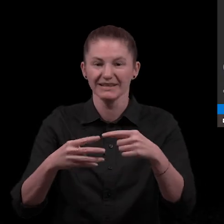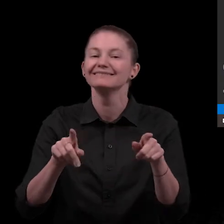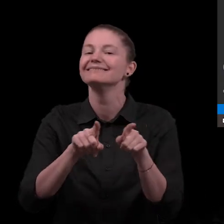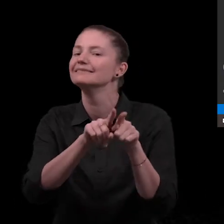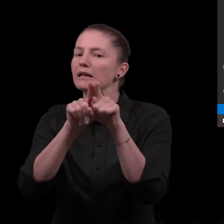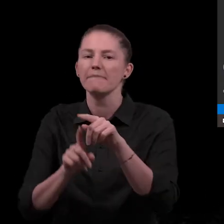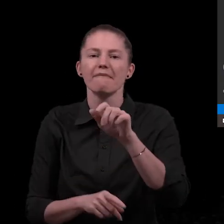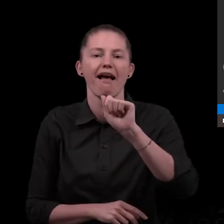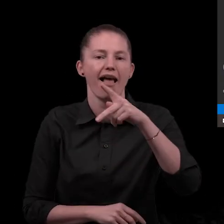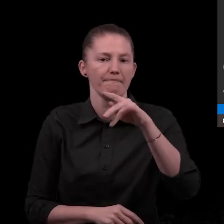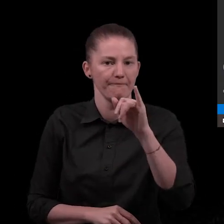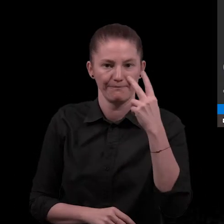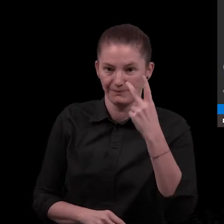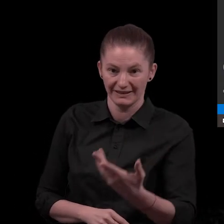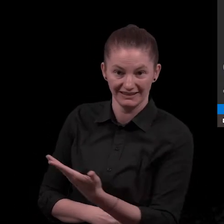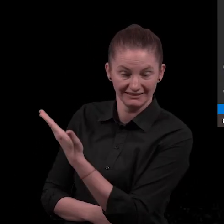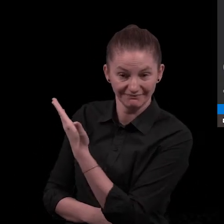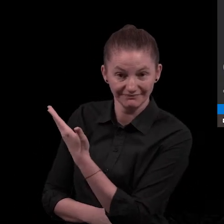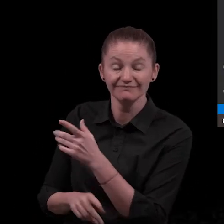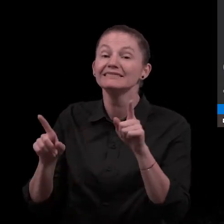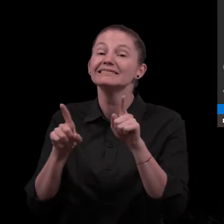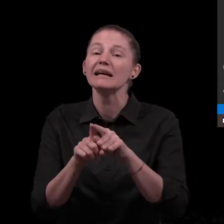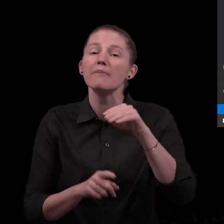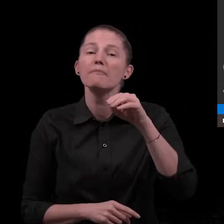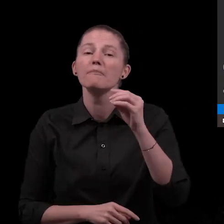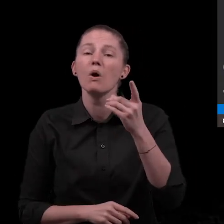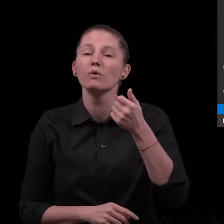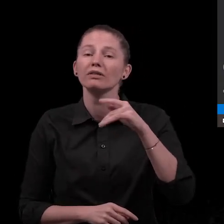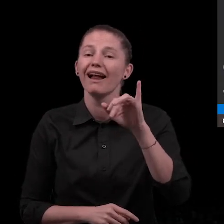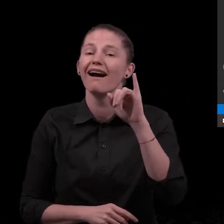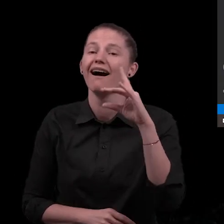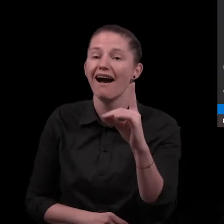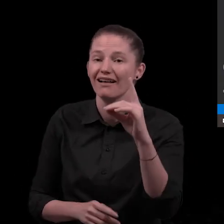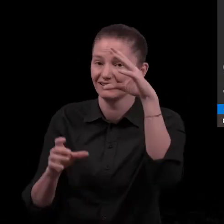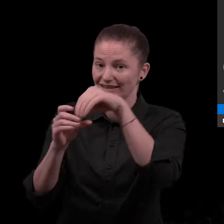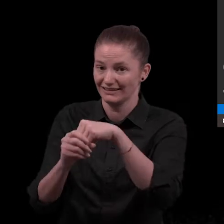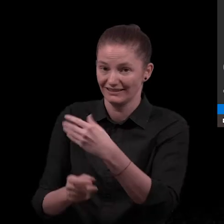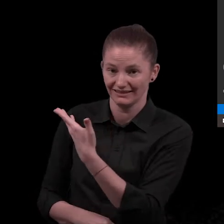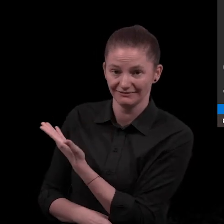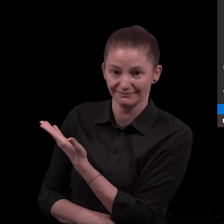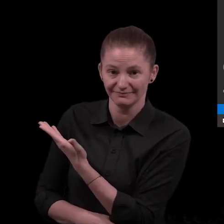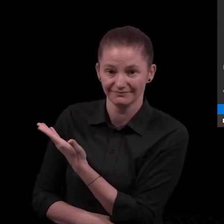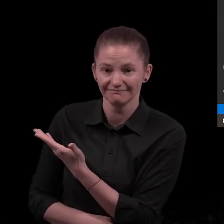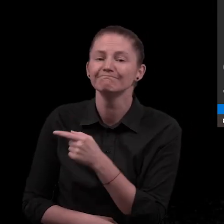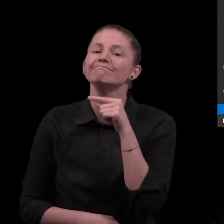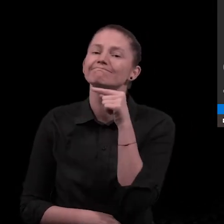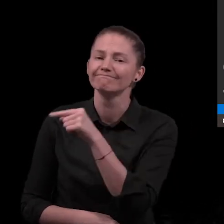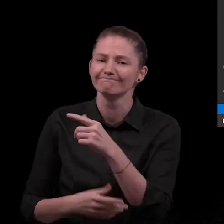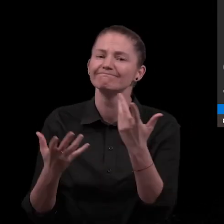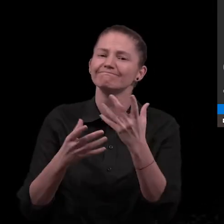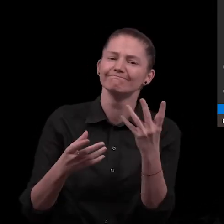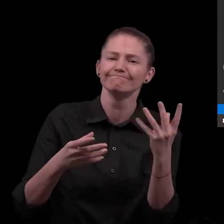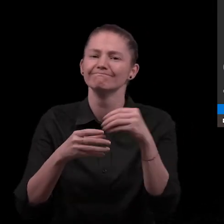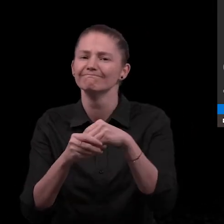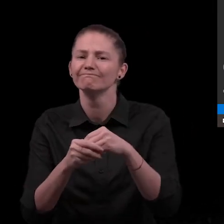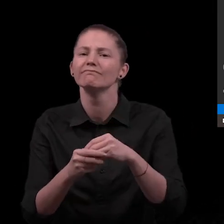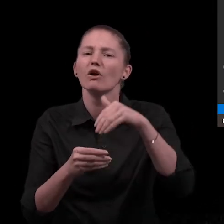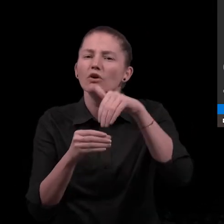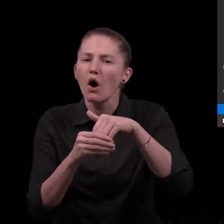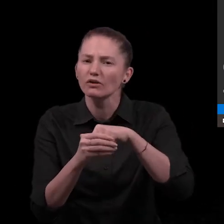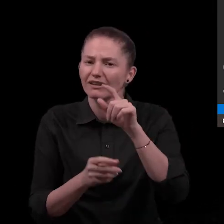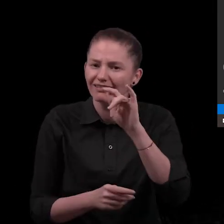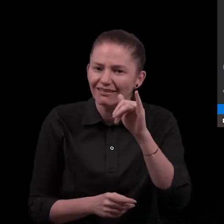the previous calls. We pass it the content type, the subscription key, and then this time, instead of a link to